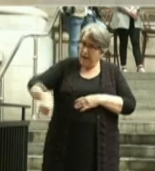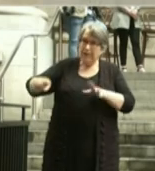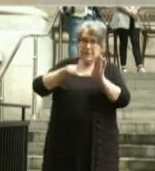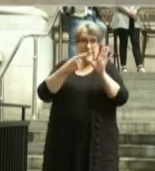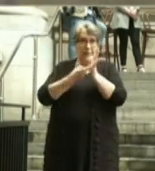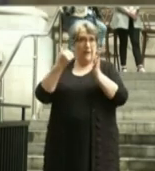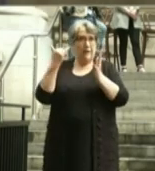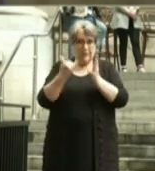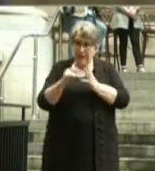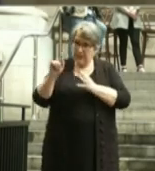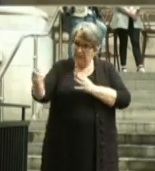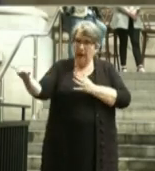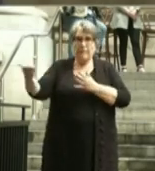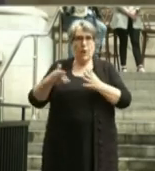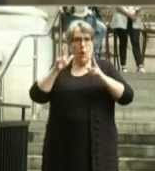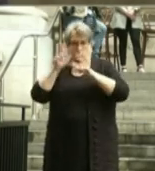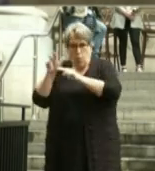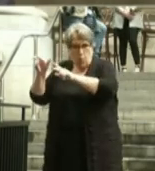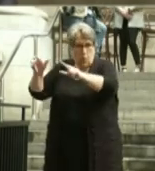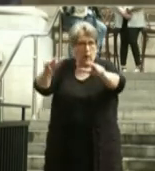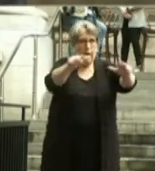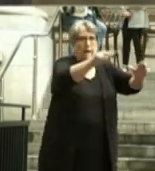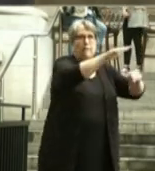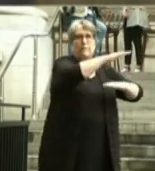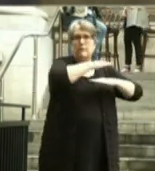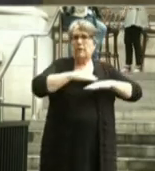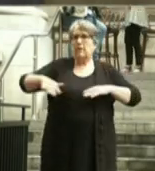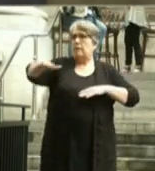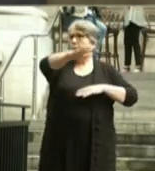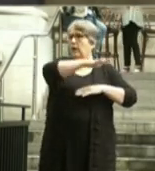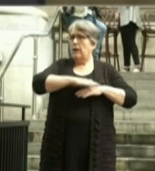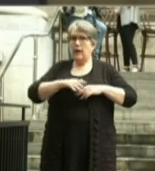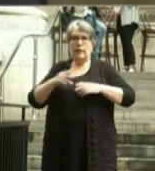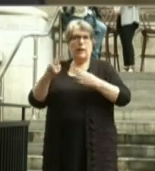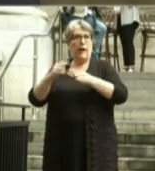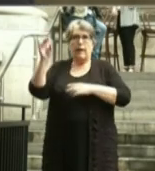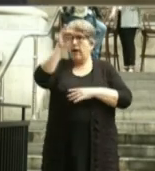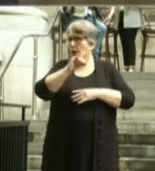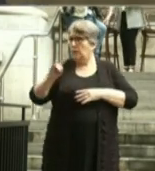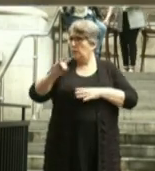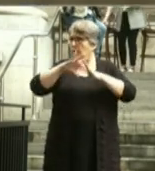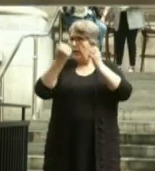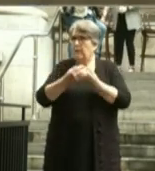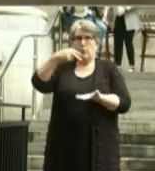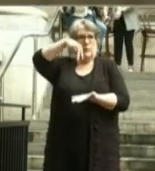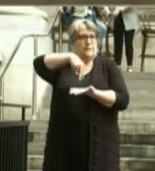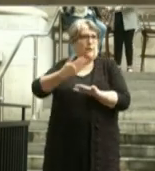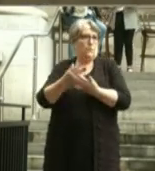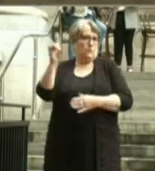65,000 years have provided great care and custodianship to the land we stand on today.